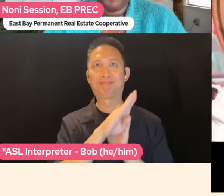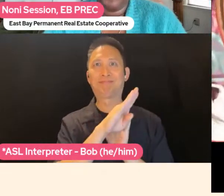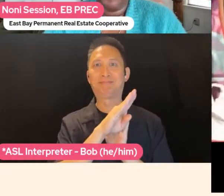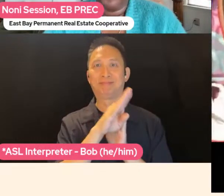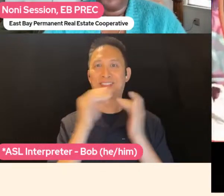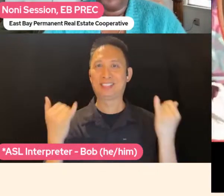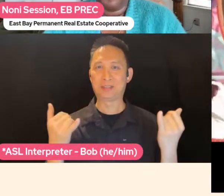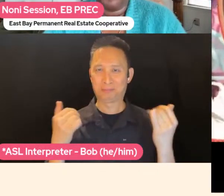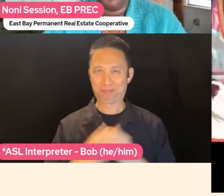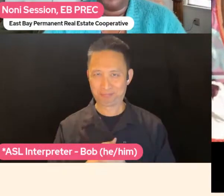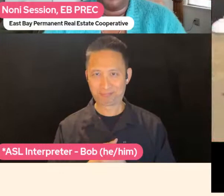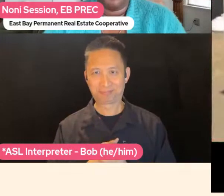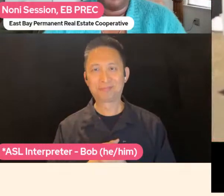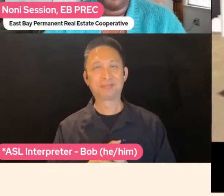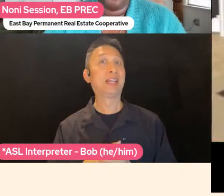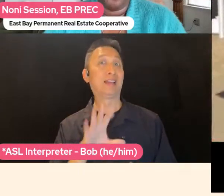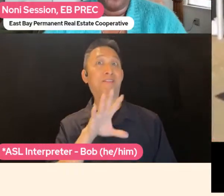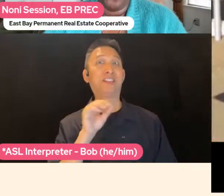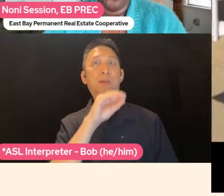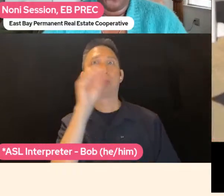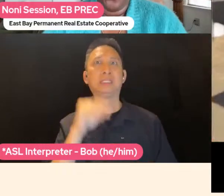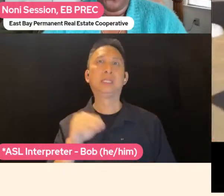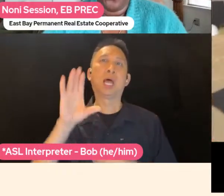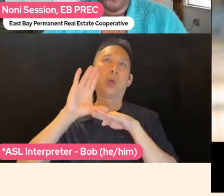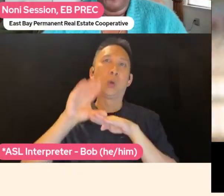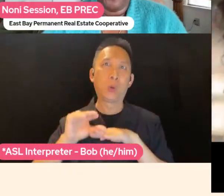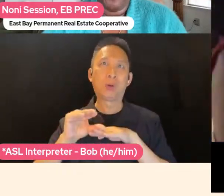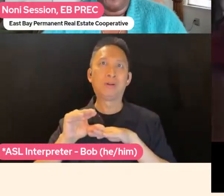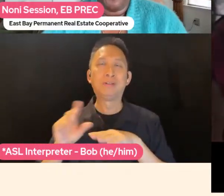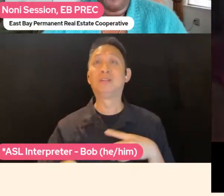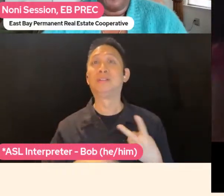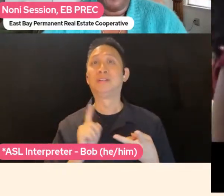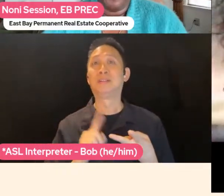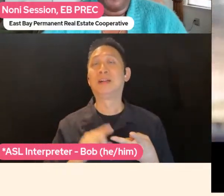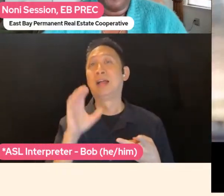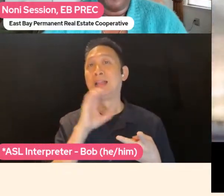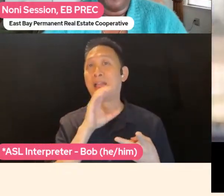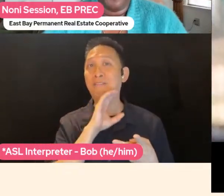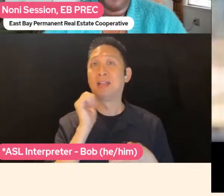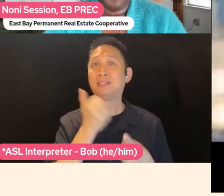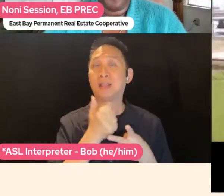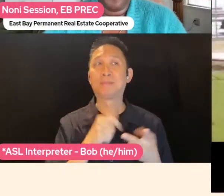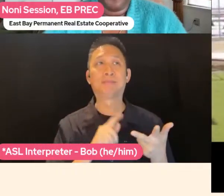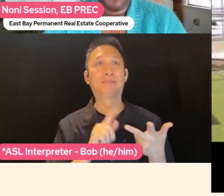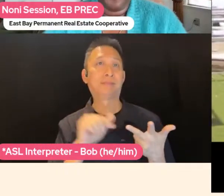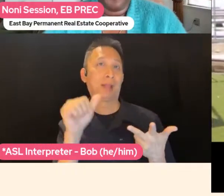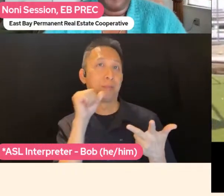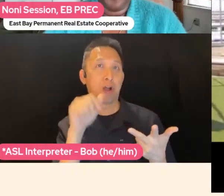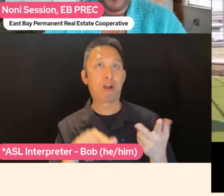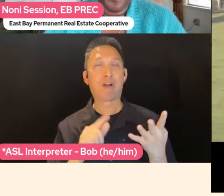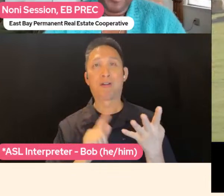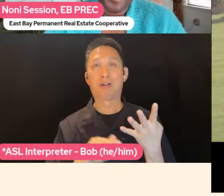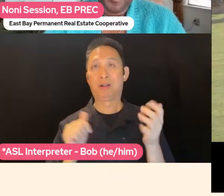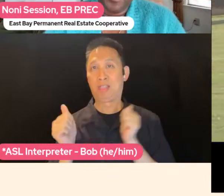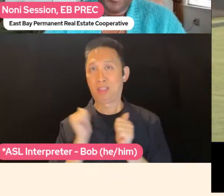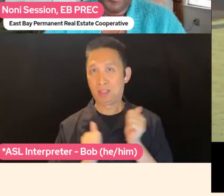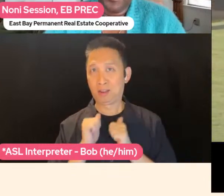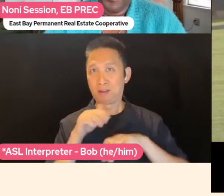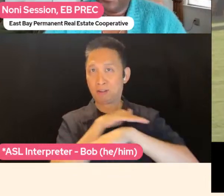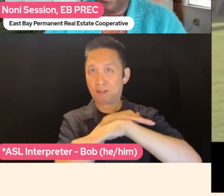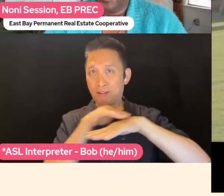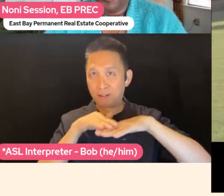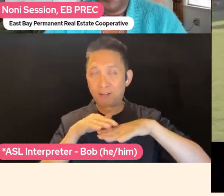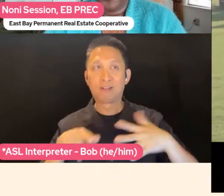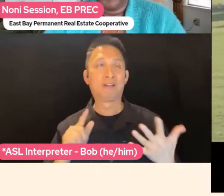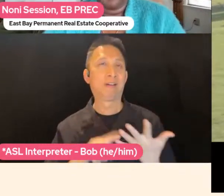footprints at 50% of market rate: a cafe, a bar, a performance venue, a fine arts gallery, a